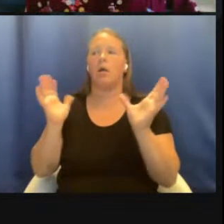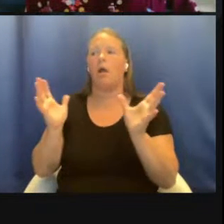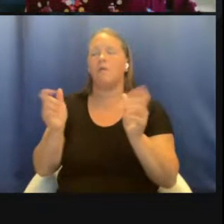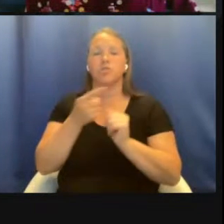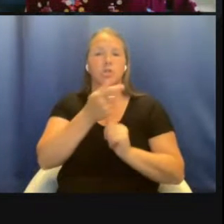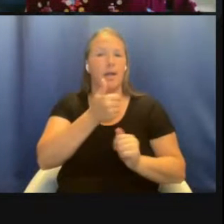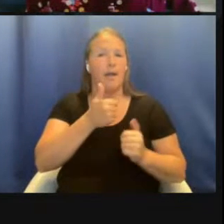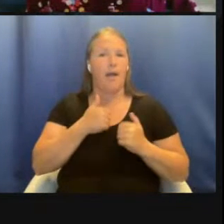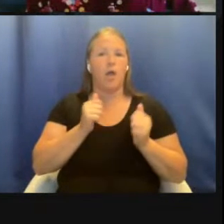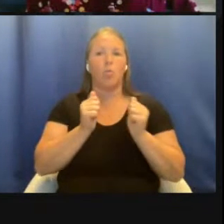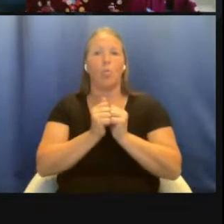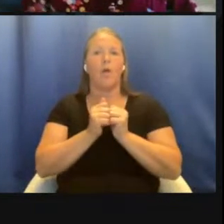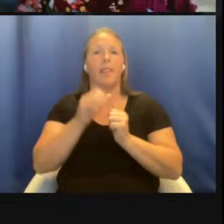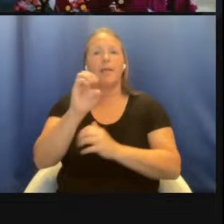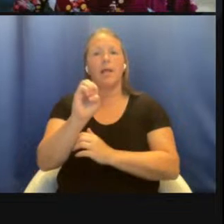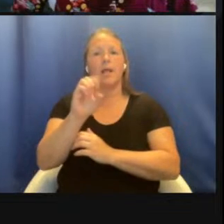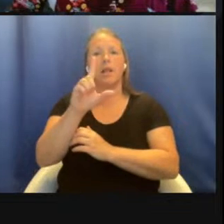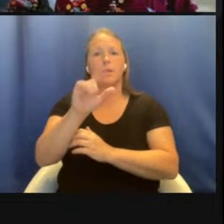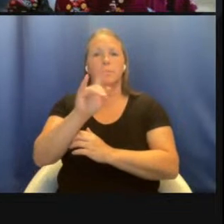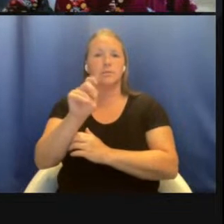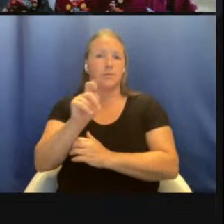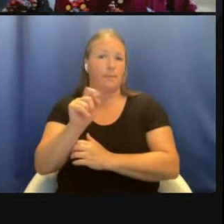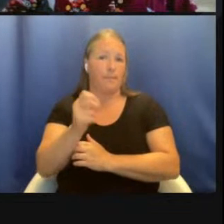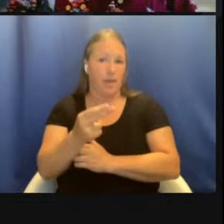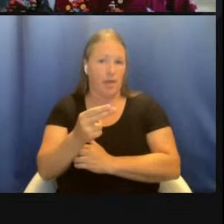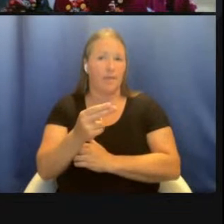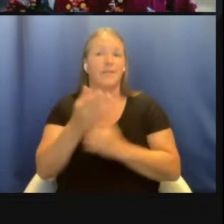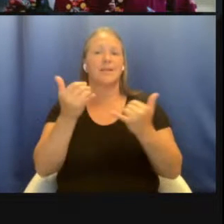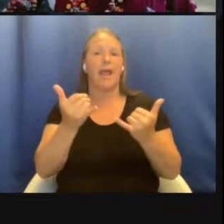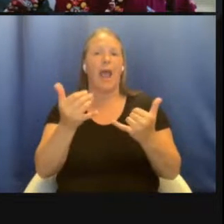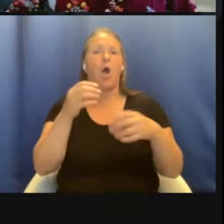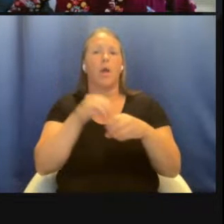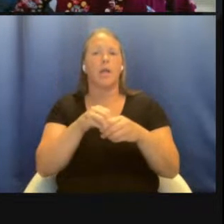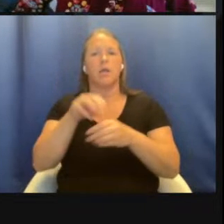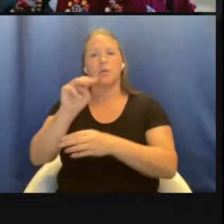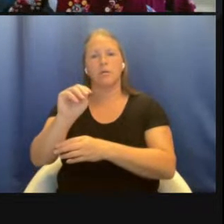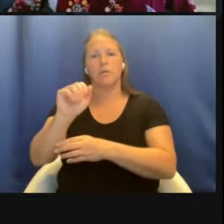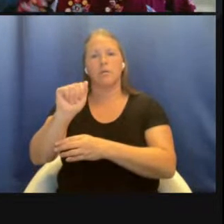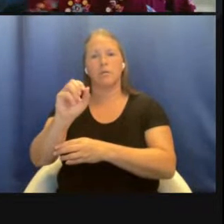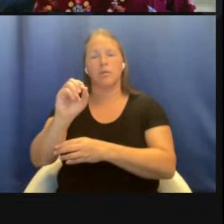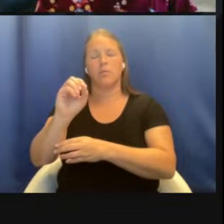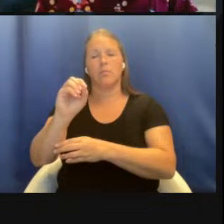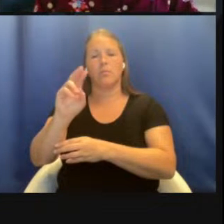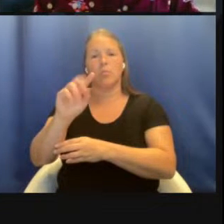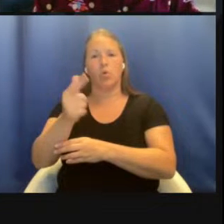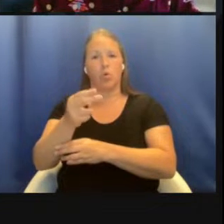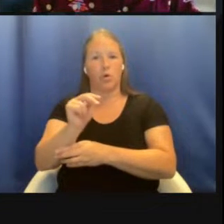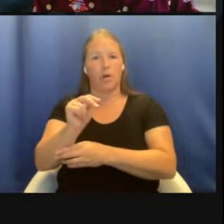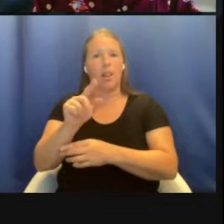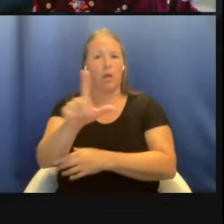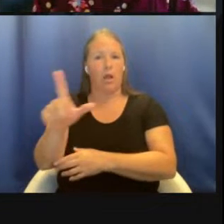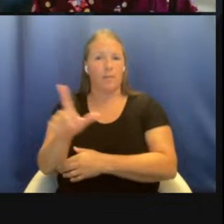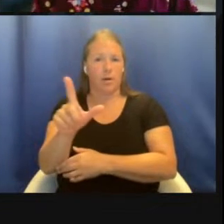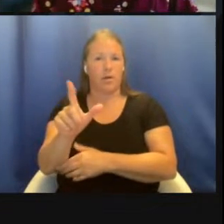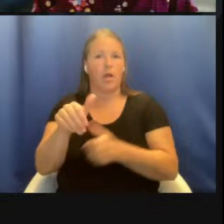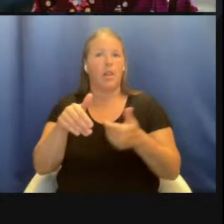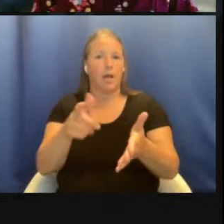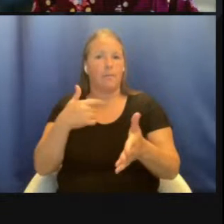the Morgan Library and allowed me to corroborate many details that have never been corroborated, including the